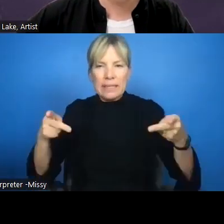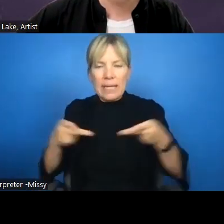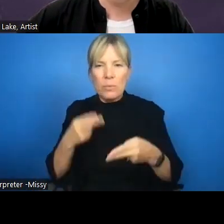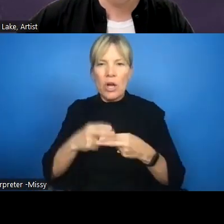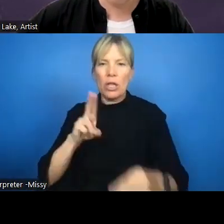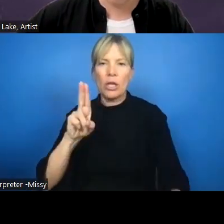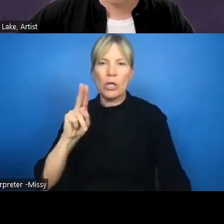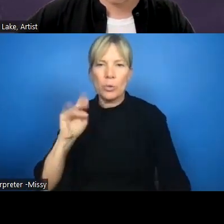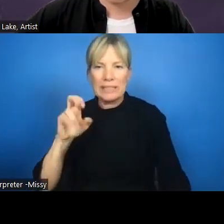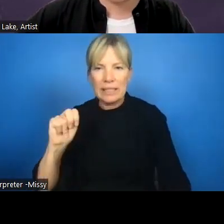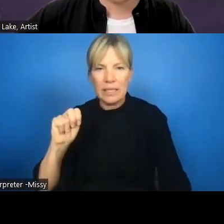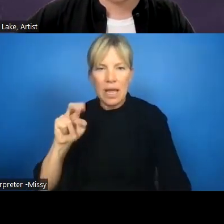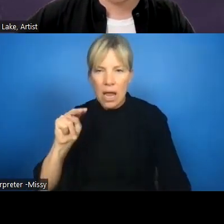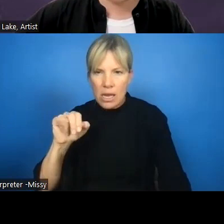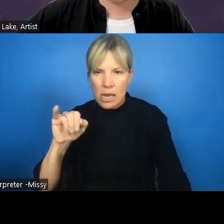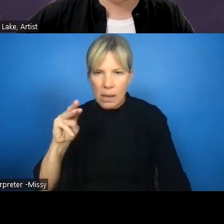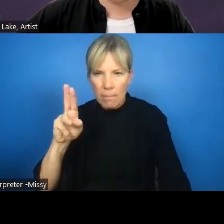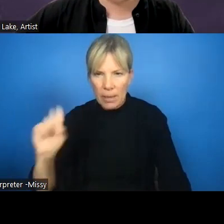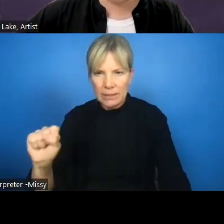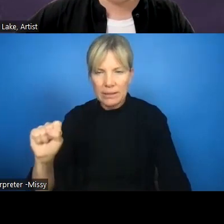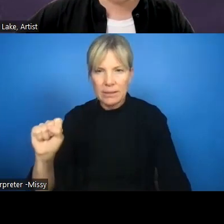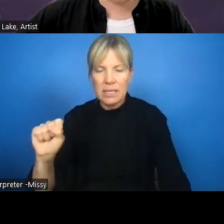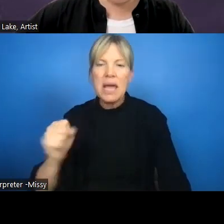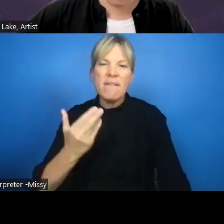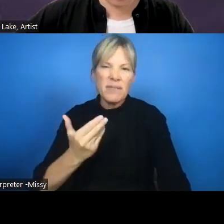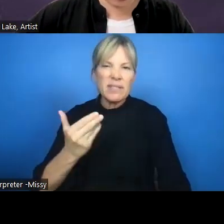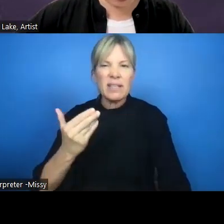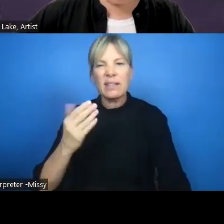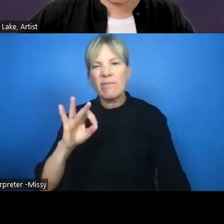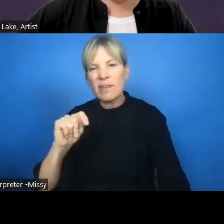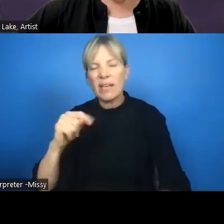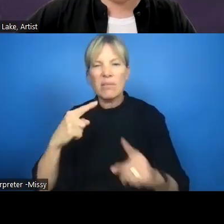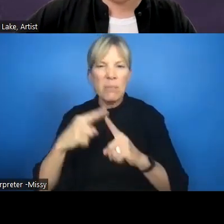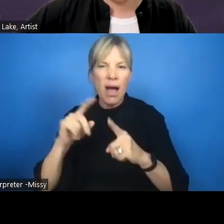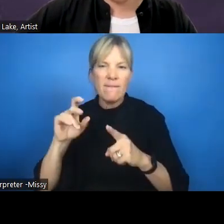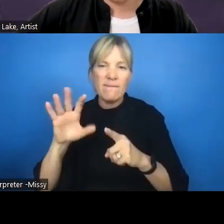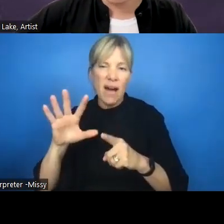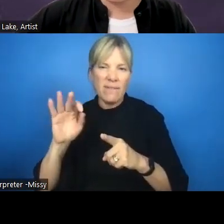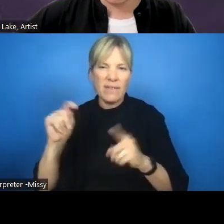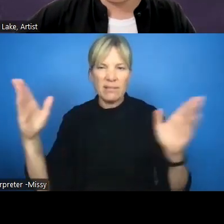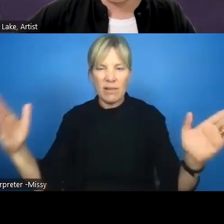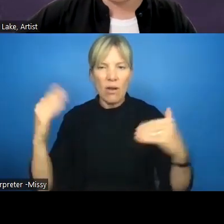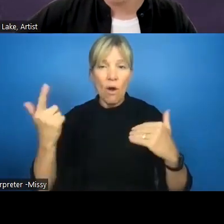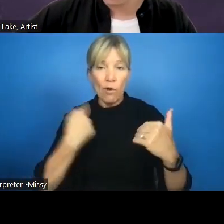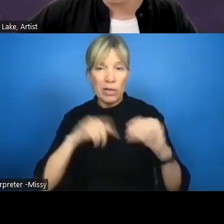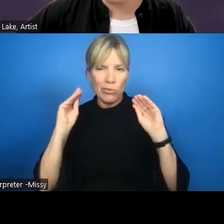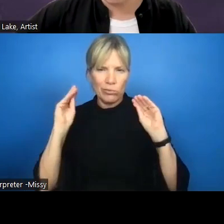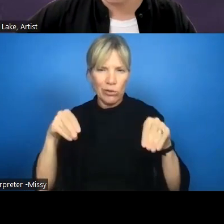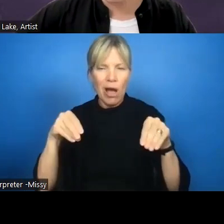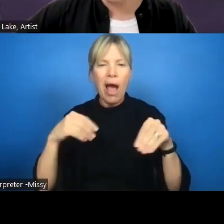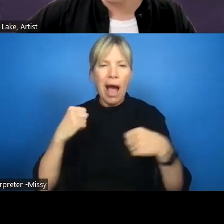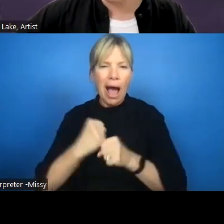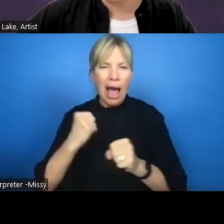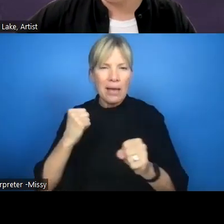Nimbus. So size is 15 feet by 5 feet long. So for this installation, I made a cloud of